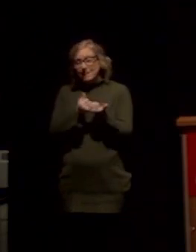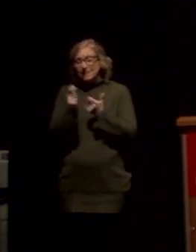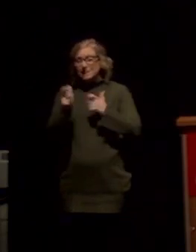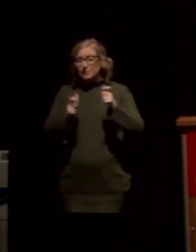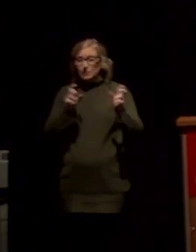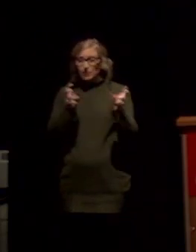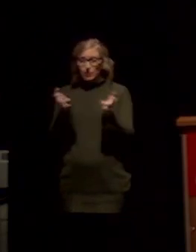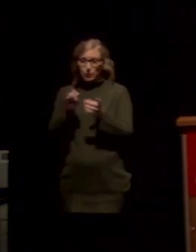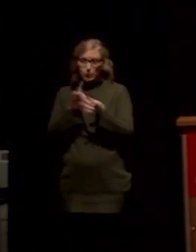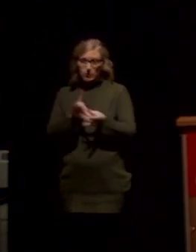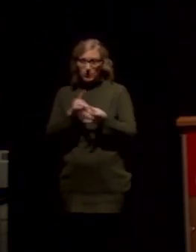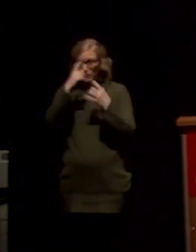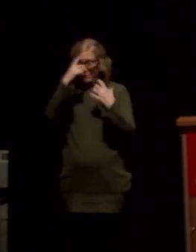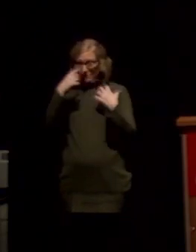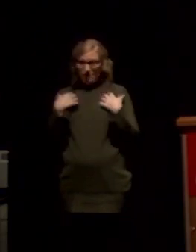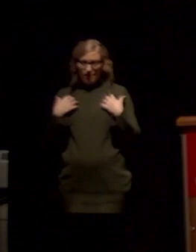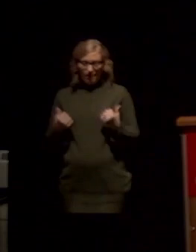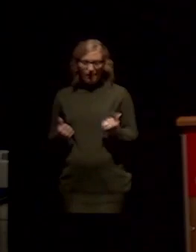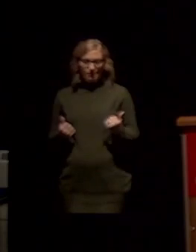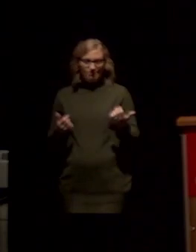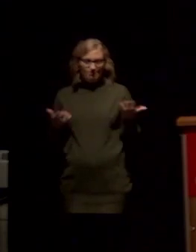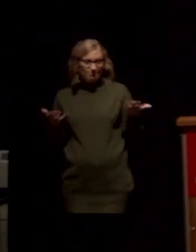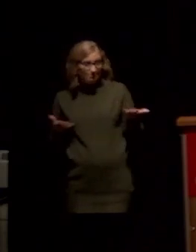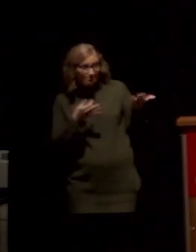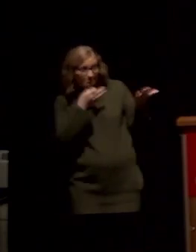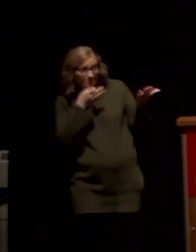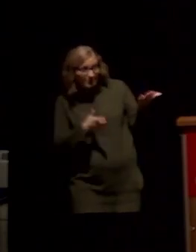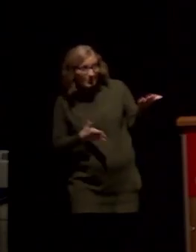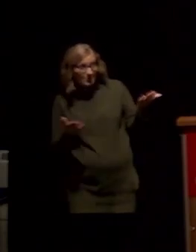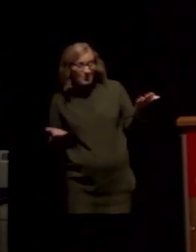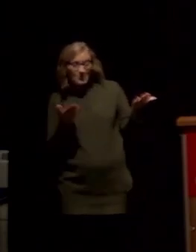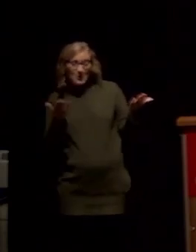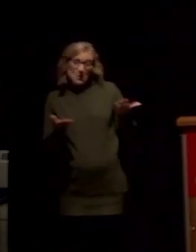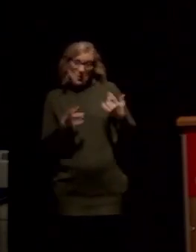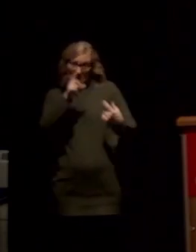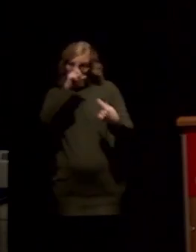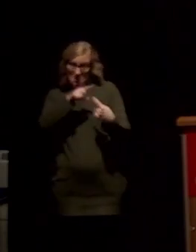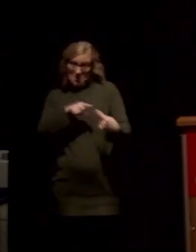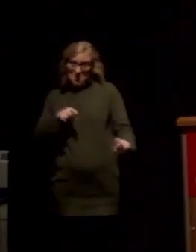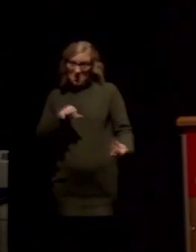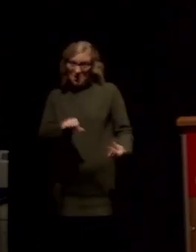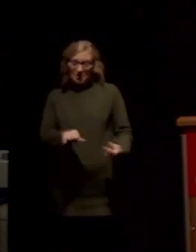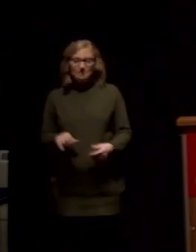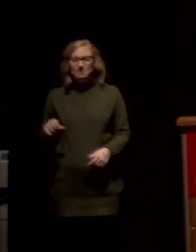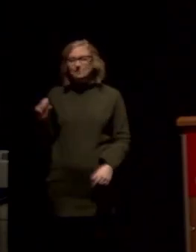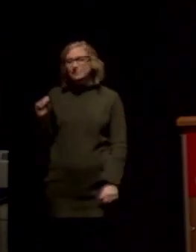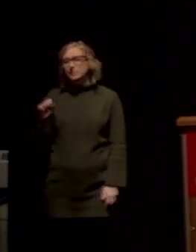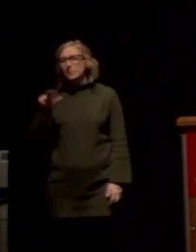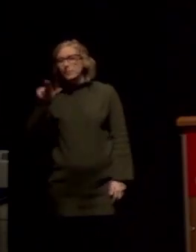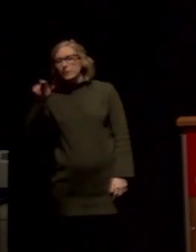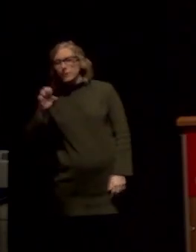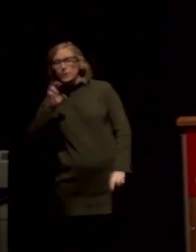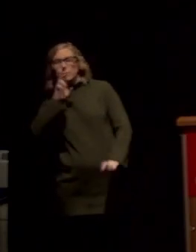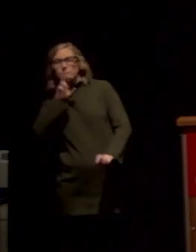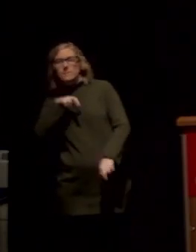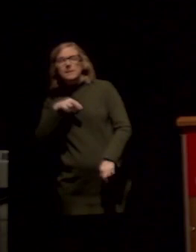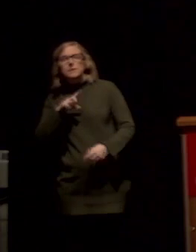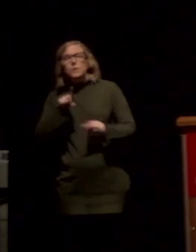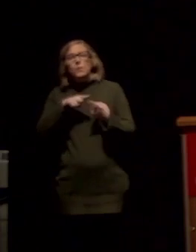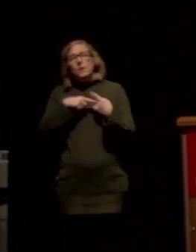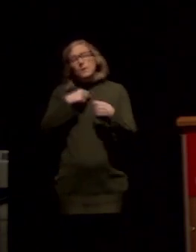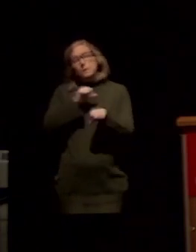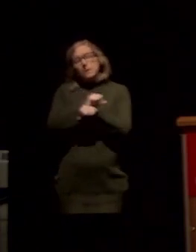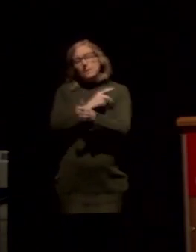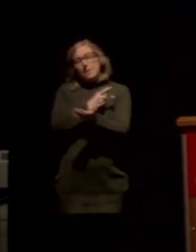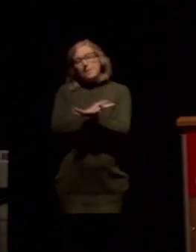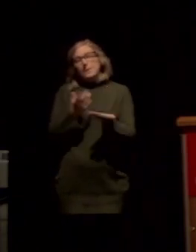mental health. But we have experts here who may disagree. Well, I can tell you when I worked on my